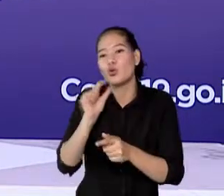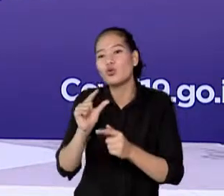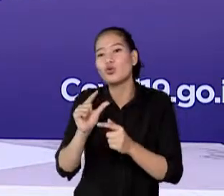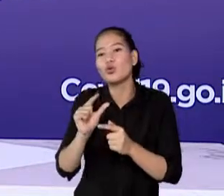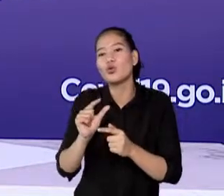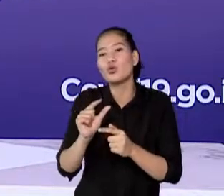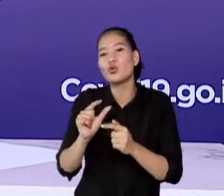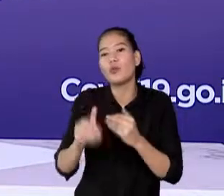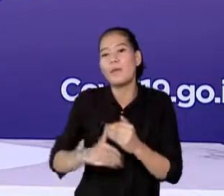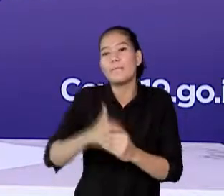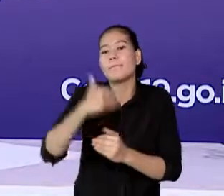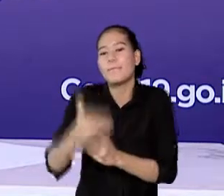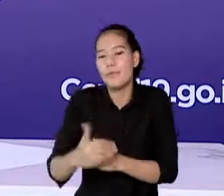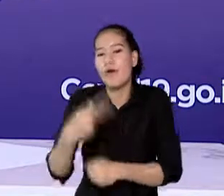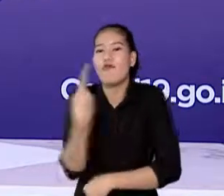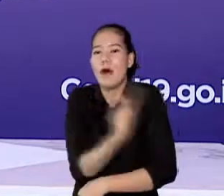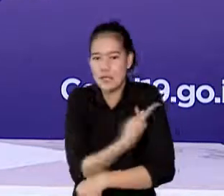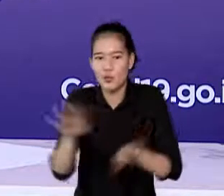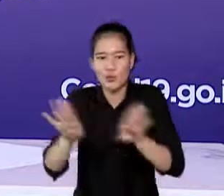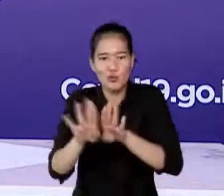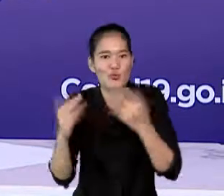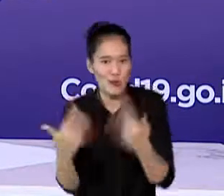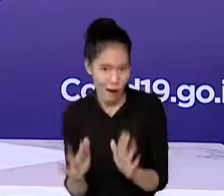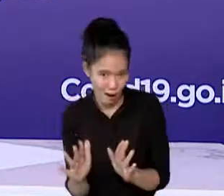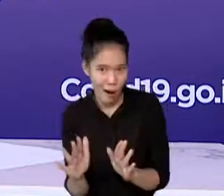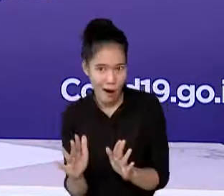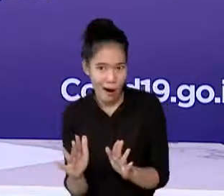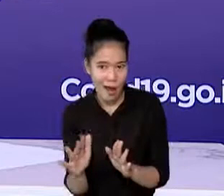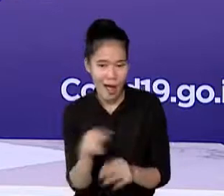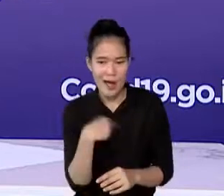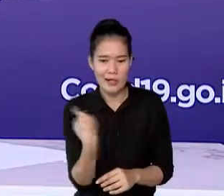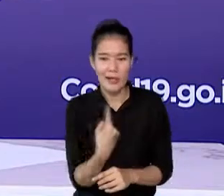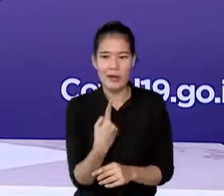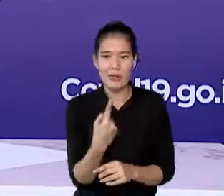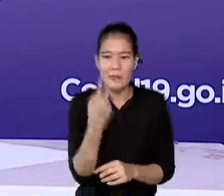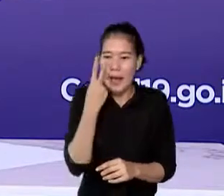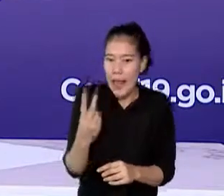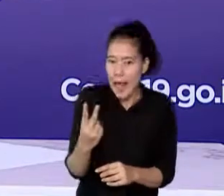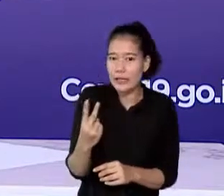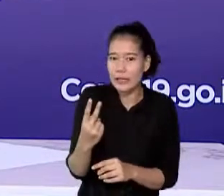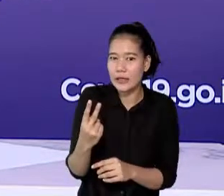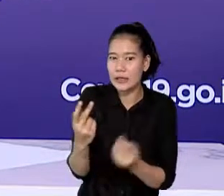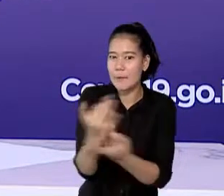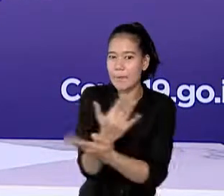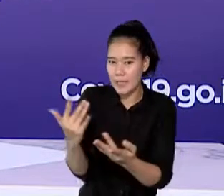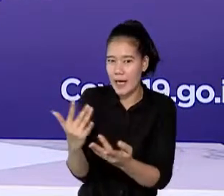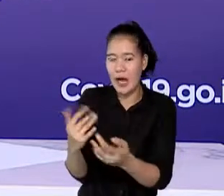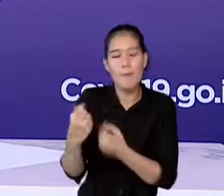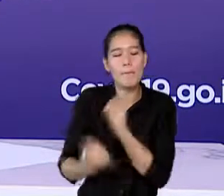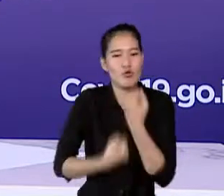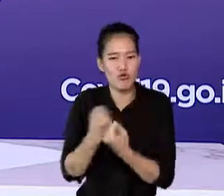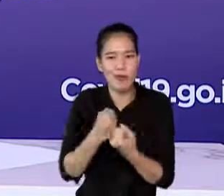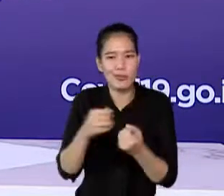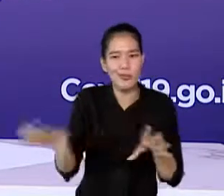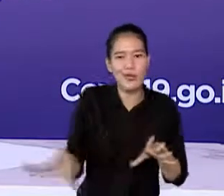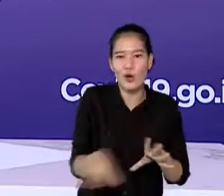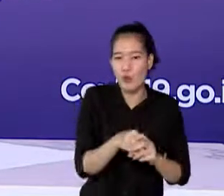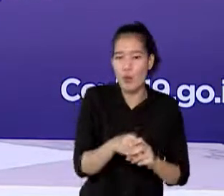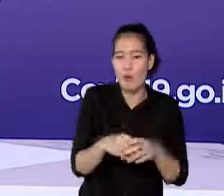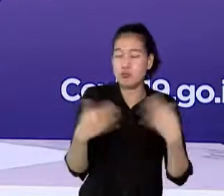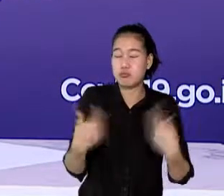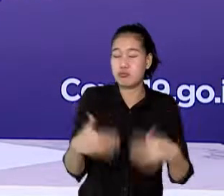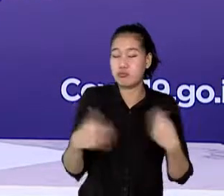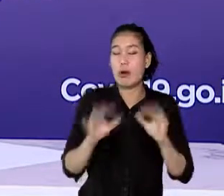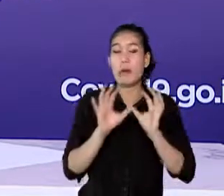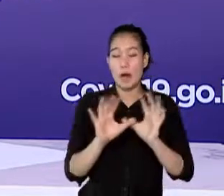phase of the Gotong Royong vaccine is closed. The enthusiasm among participating companies in this program is very